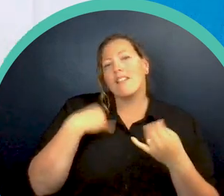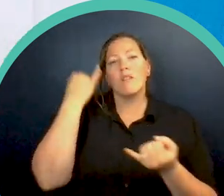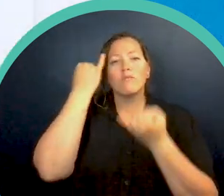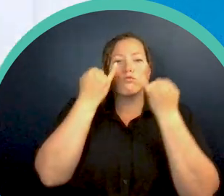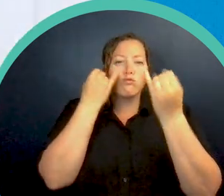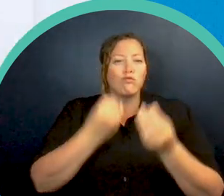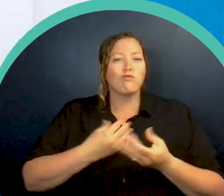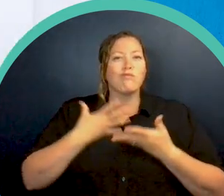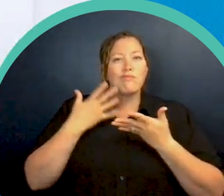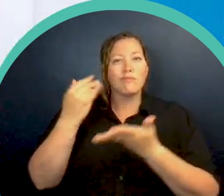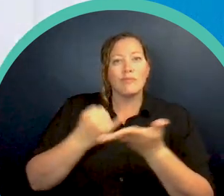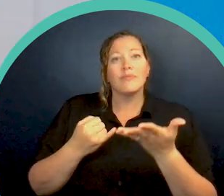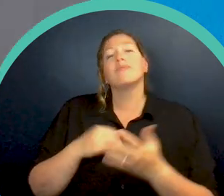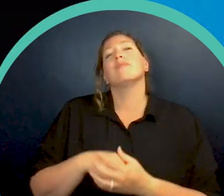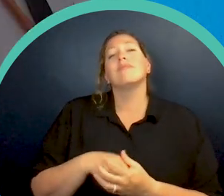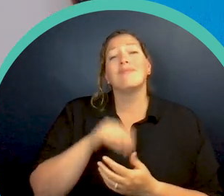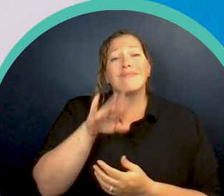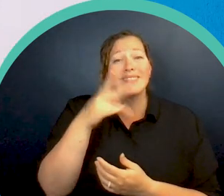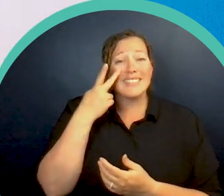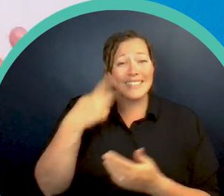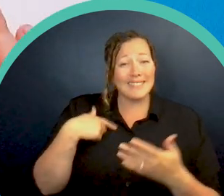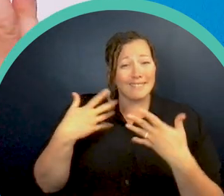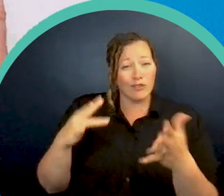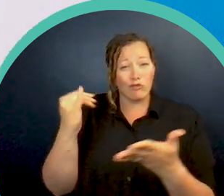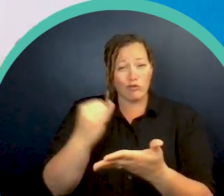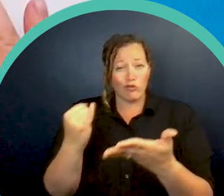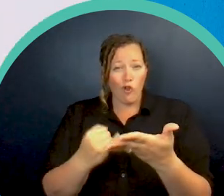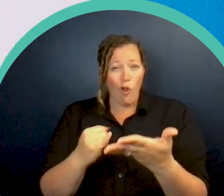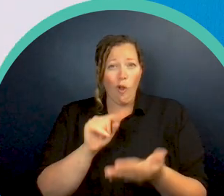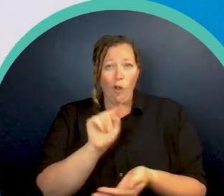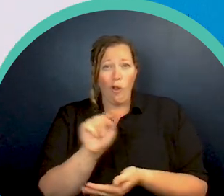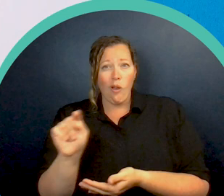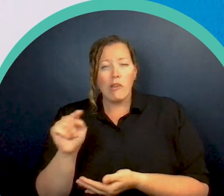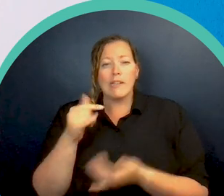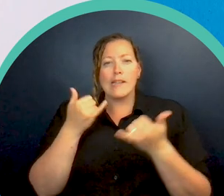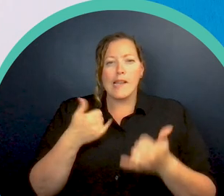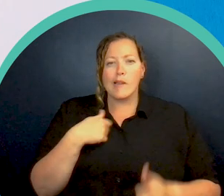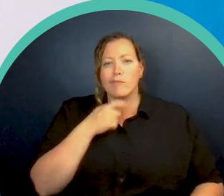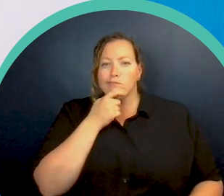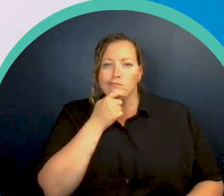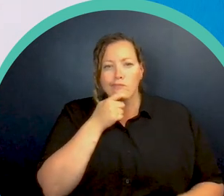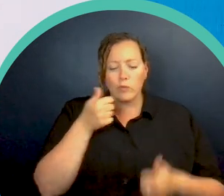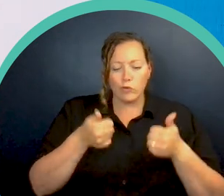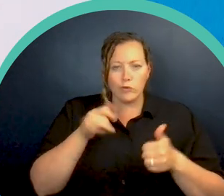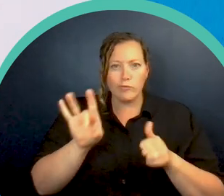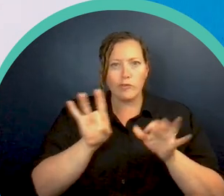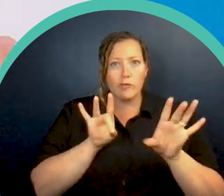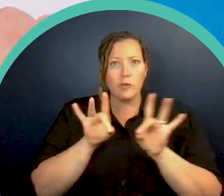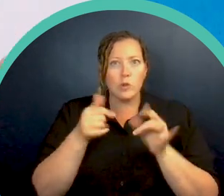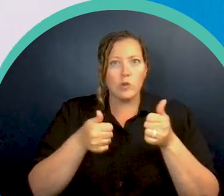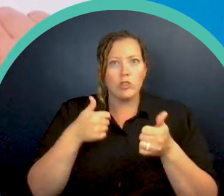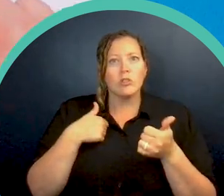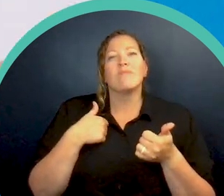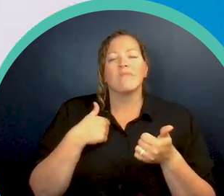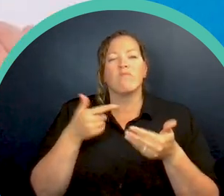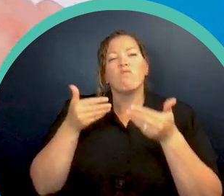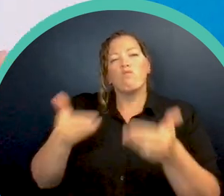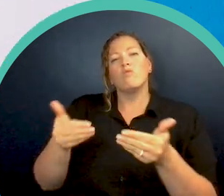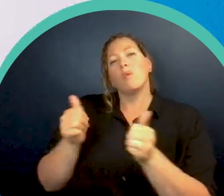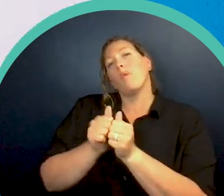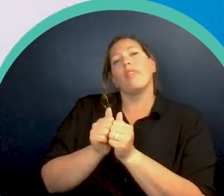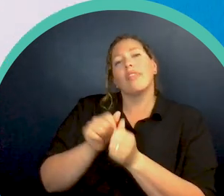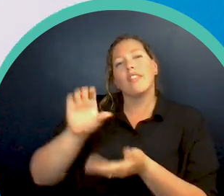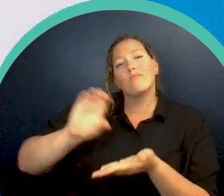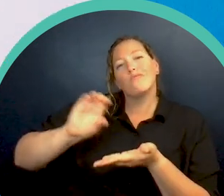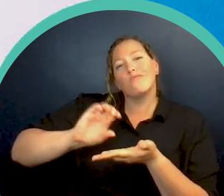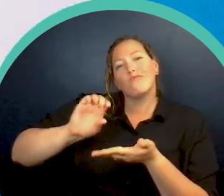by just kind of sketching some of those out. So now that I've drawn a couple of these, I'm going to decide which one I want to use. I think today I'm going